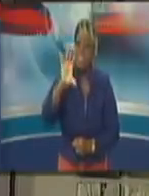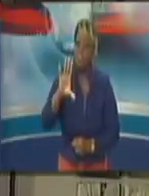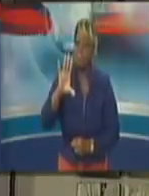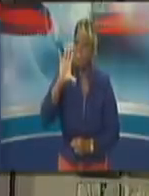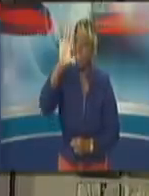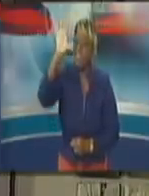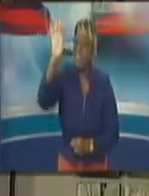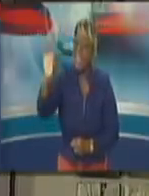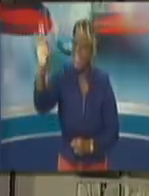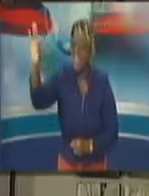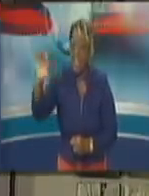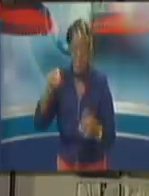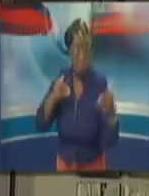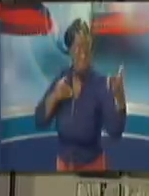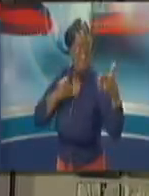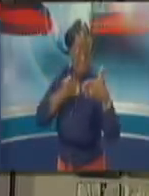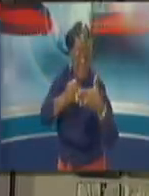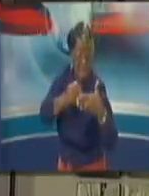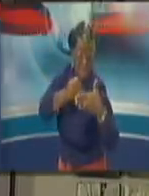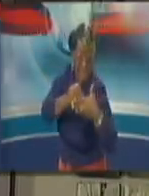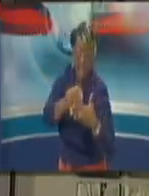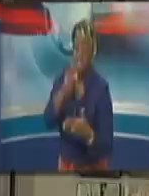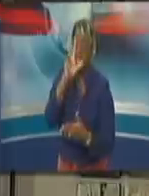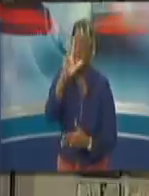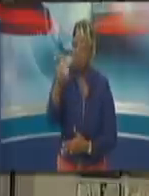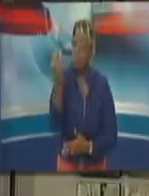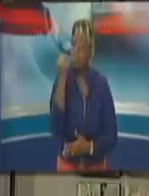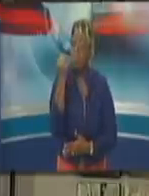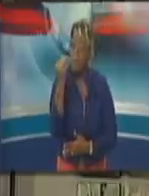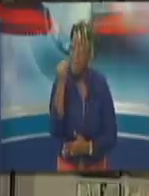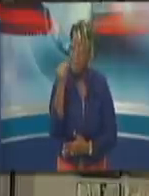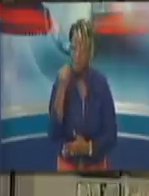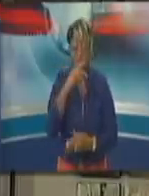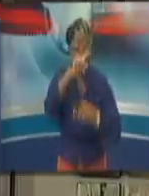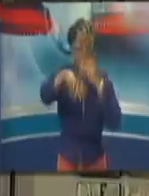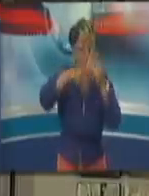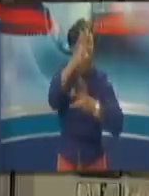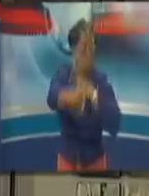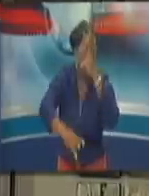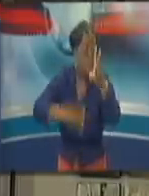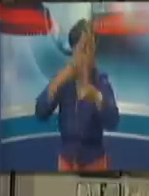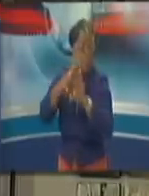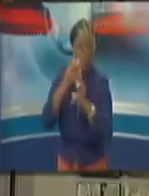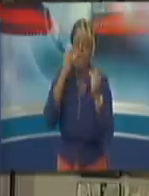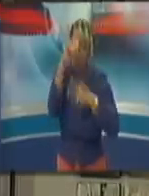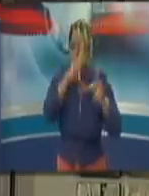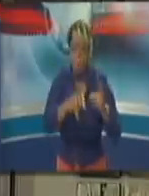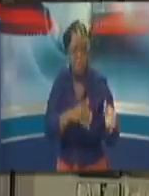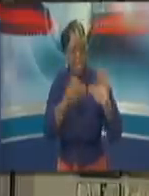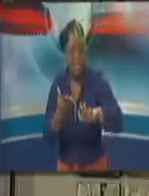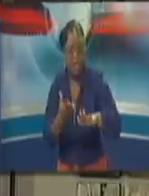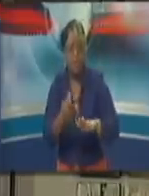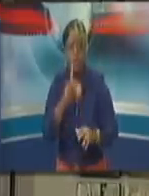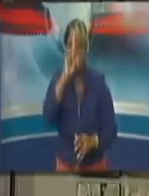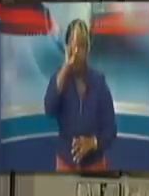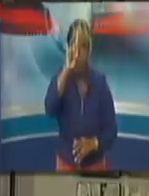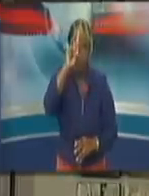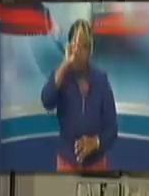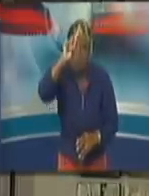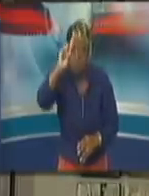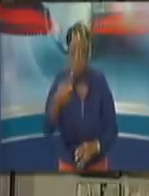2,752,899. We are closing in on 3 million around the world. Deaths to date,